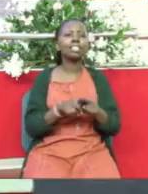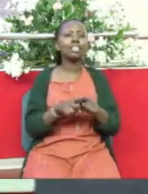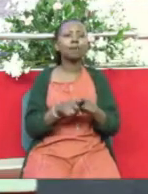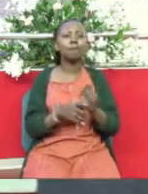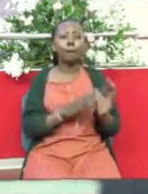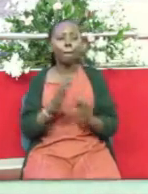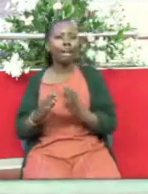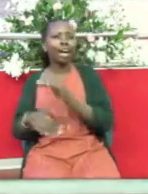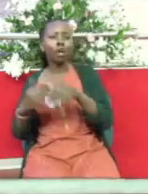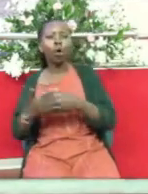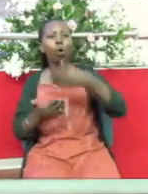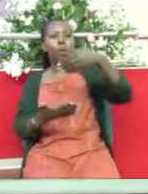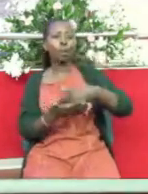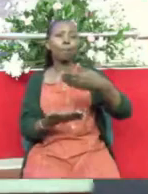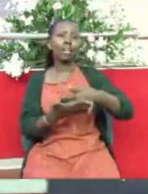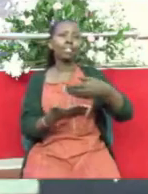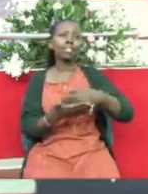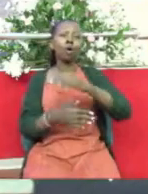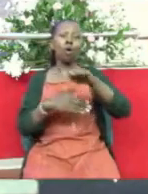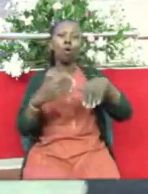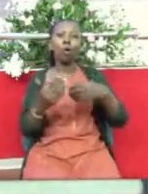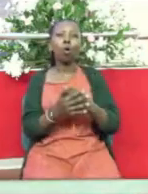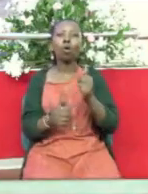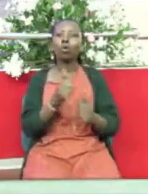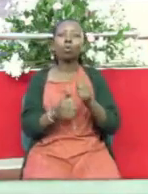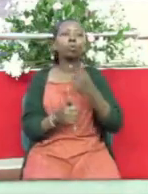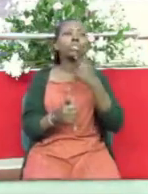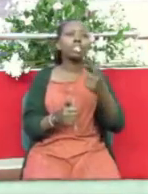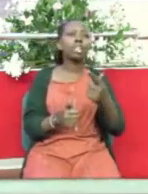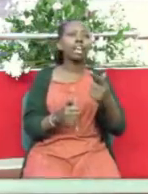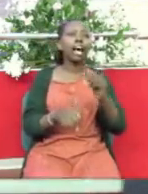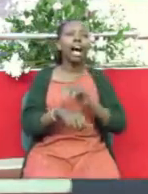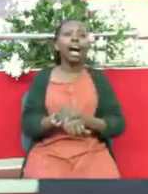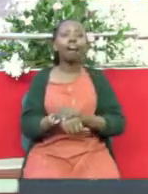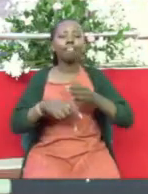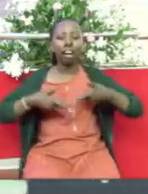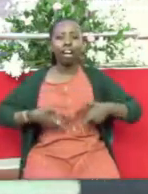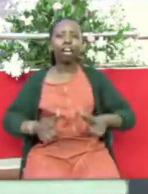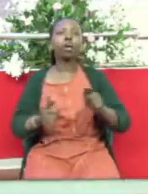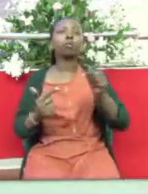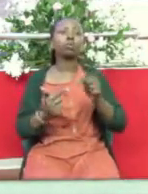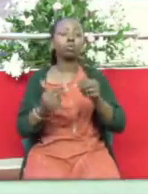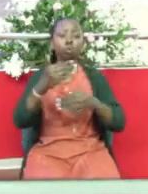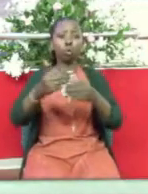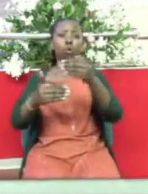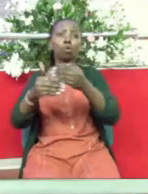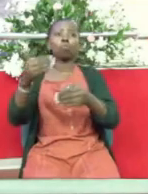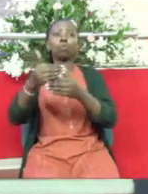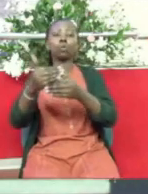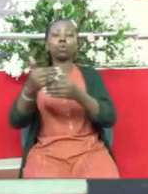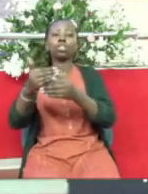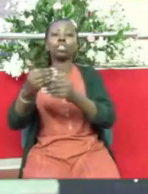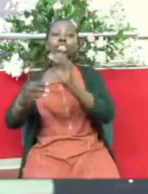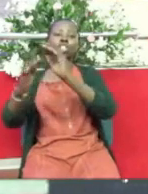escorted out of Babylon, the documents that stated that they were given permission by the king to construct a temple. Na hivyo